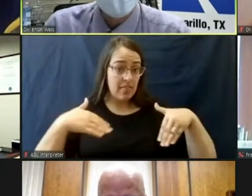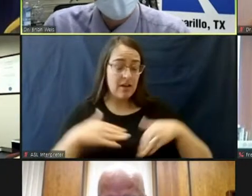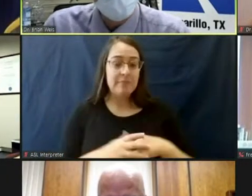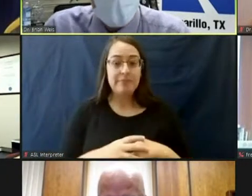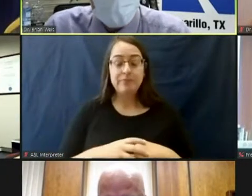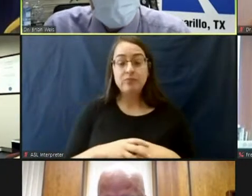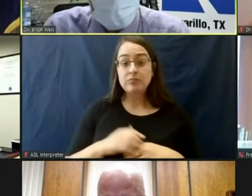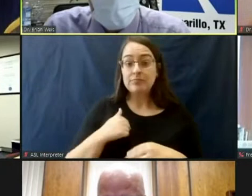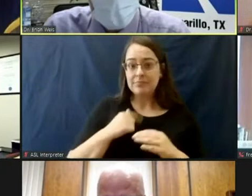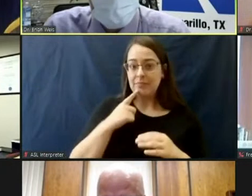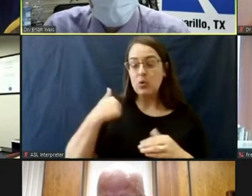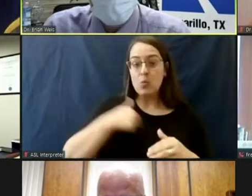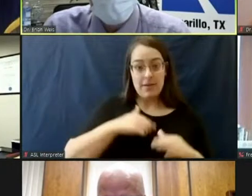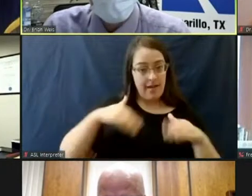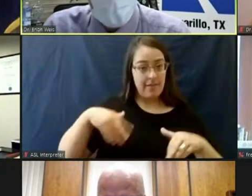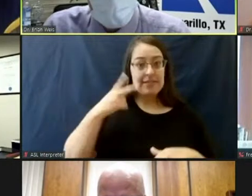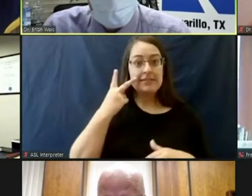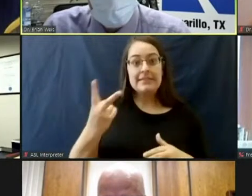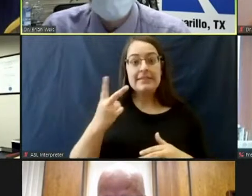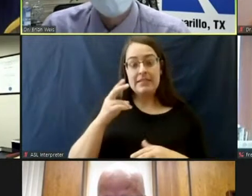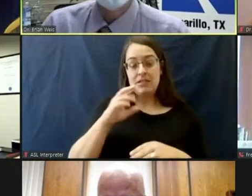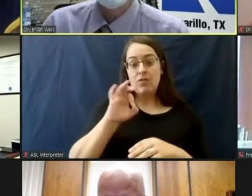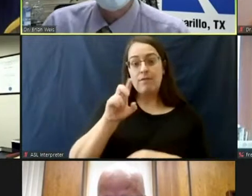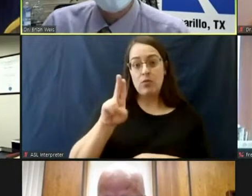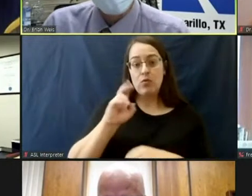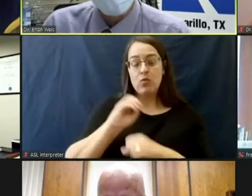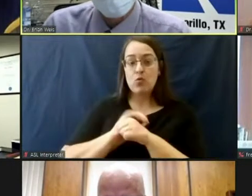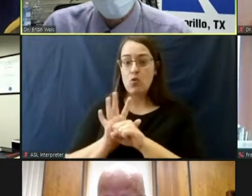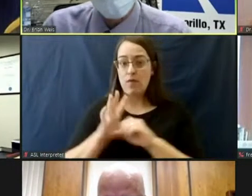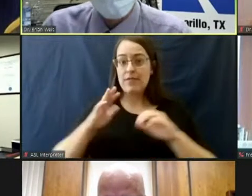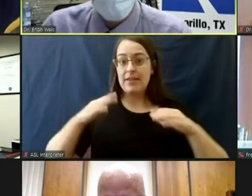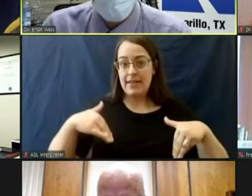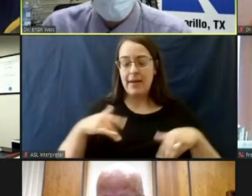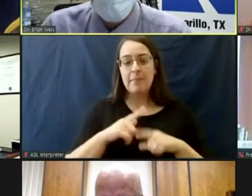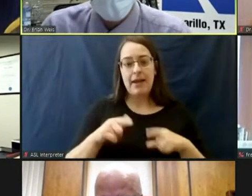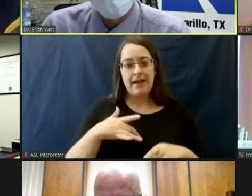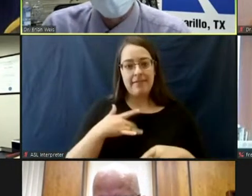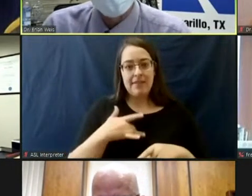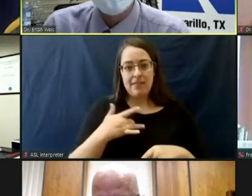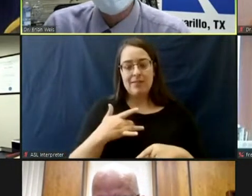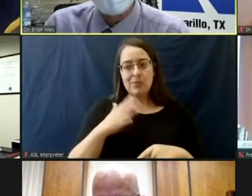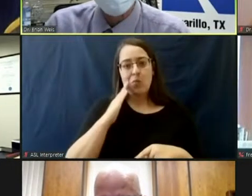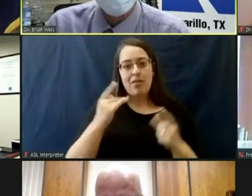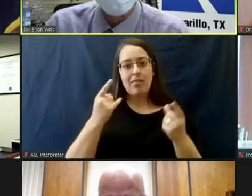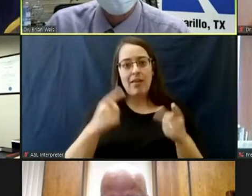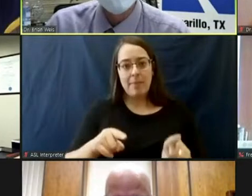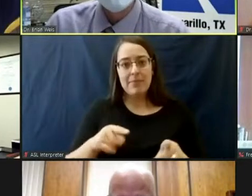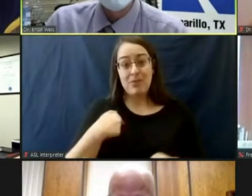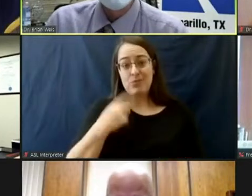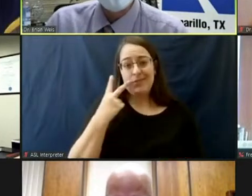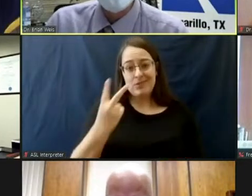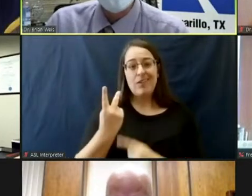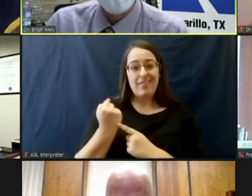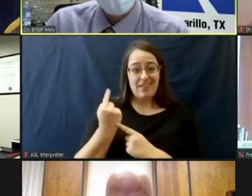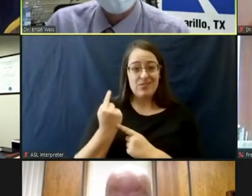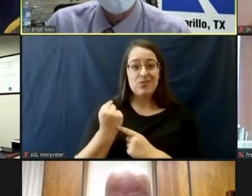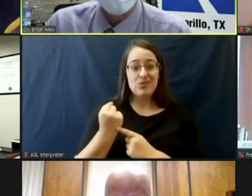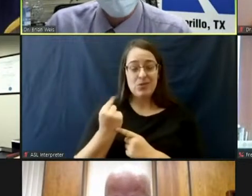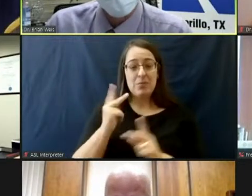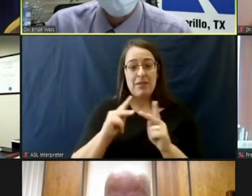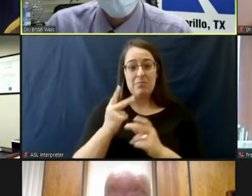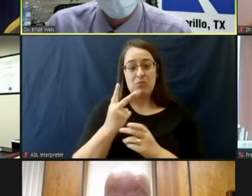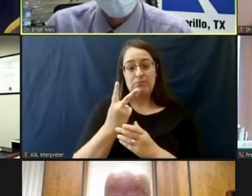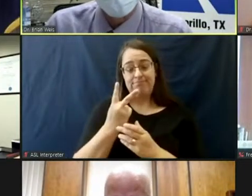Morgan, I'll say we have not seen any of those cases yet. I fully anticipate that's coming. And we did see them last year, and that is a